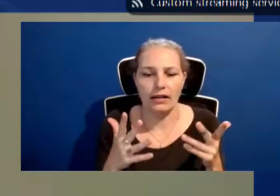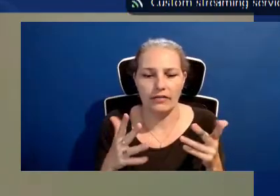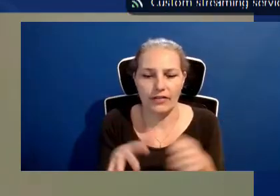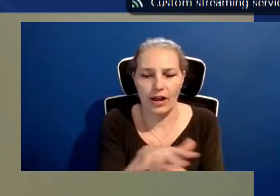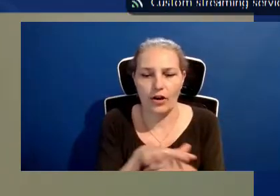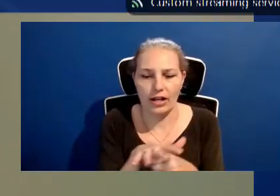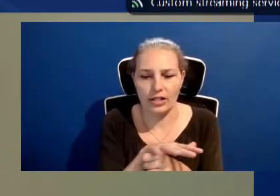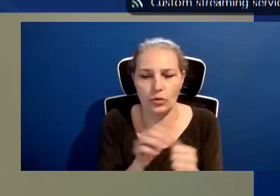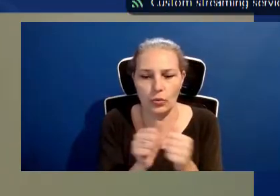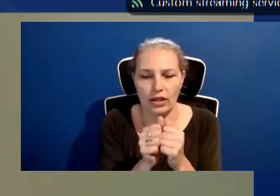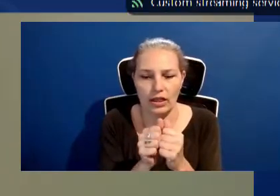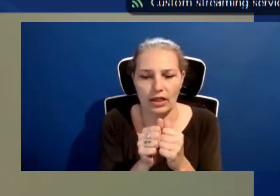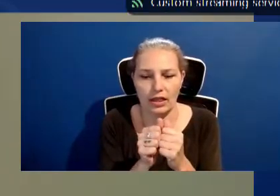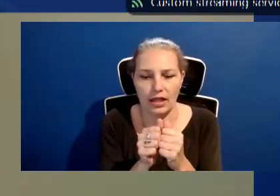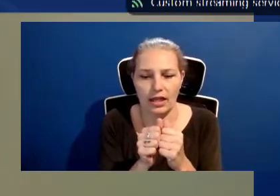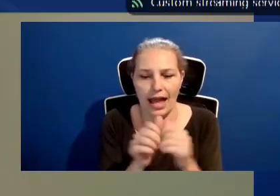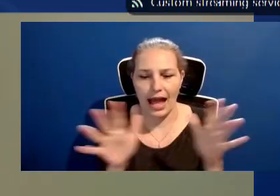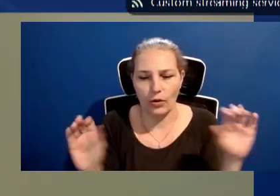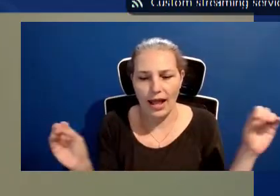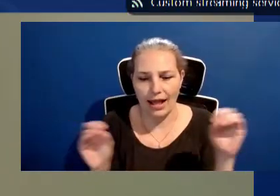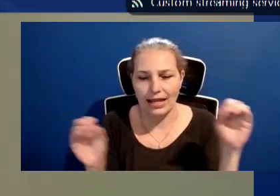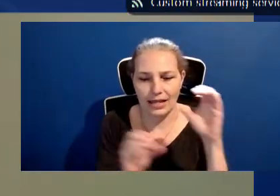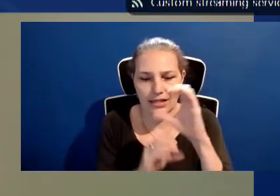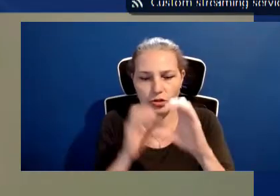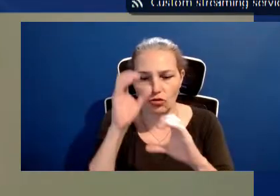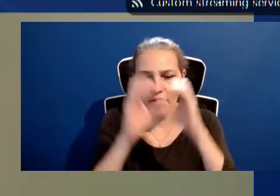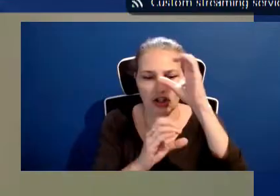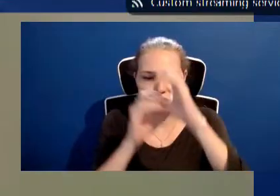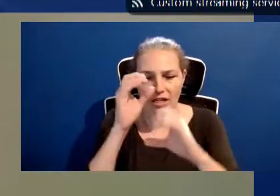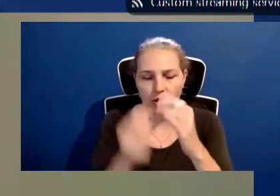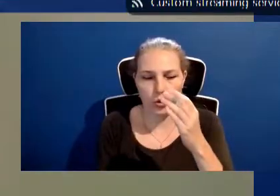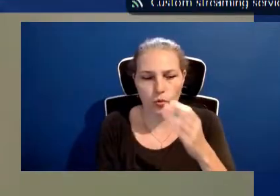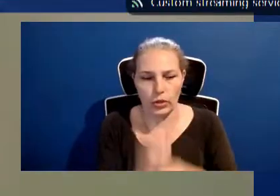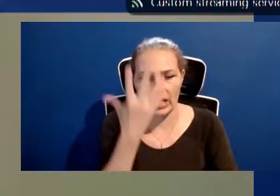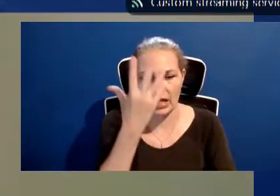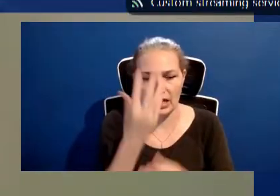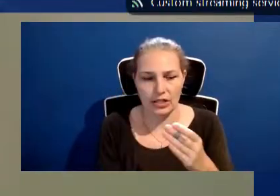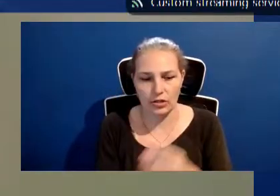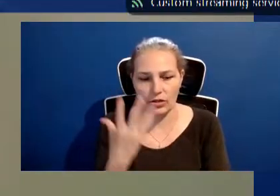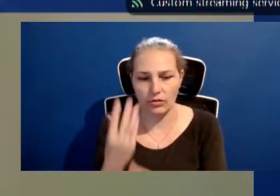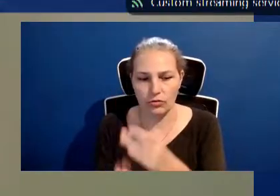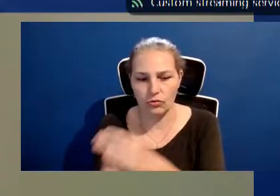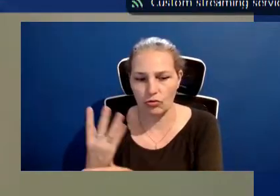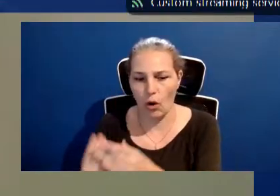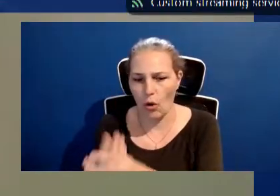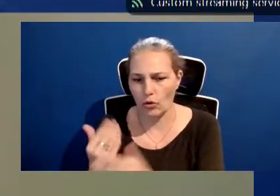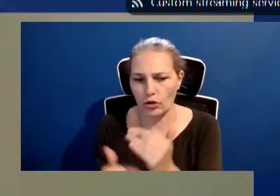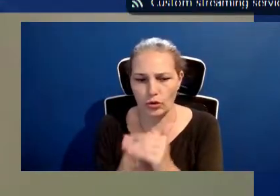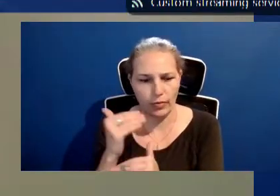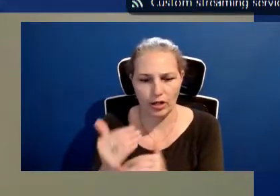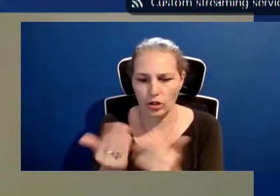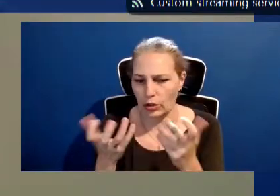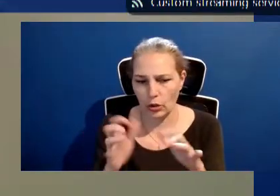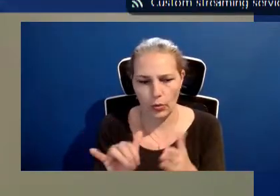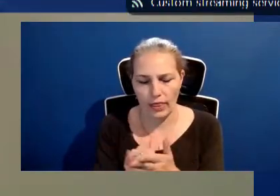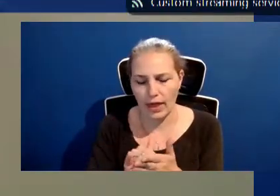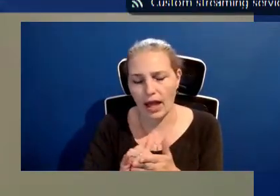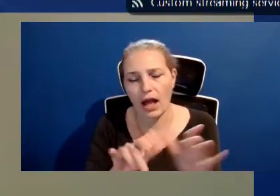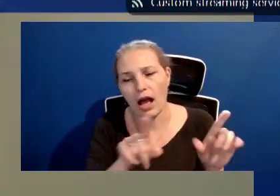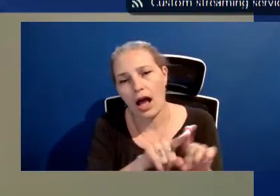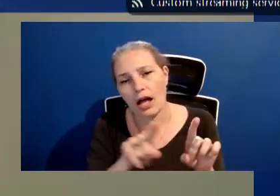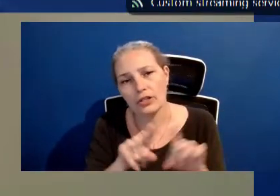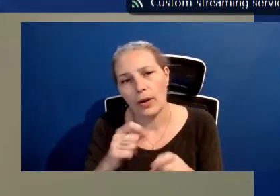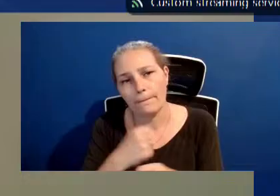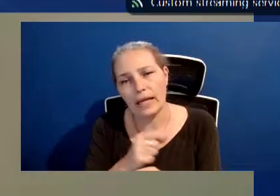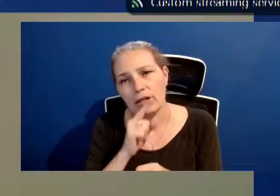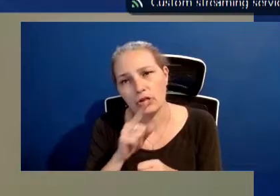construction and overgrown weeds. The other thing is just making sure that you